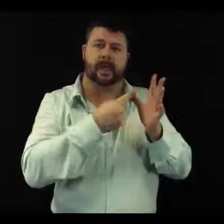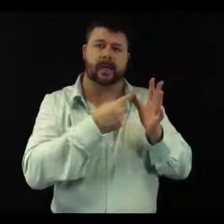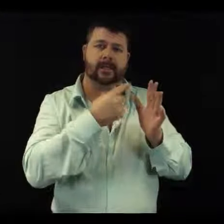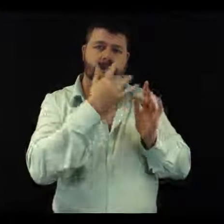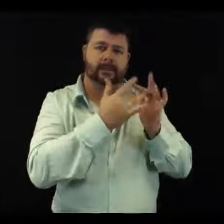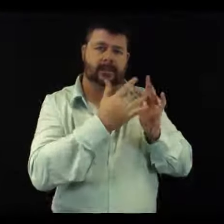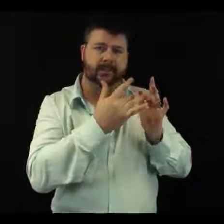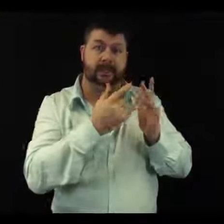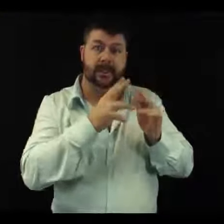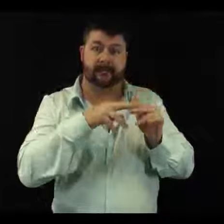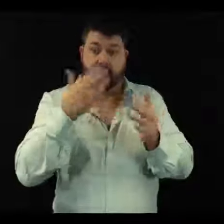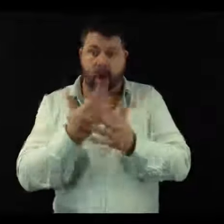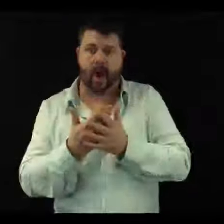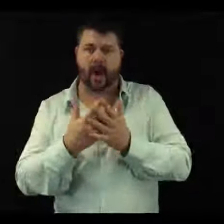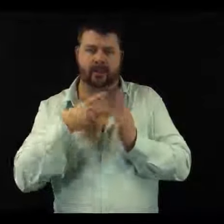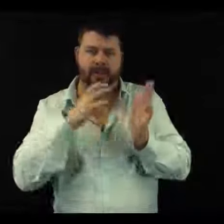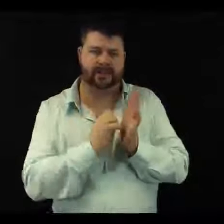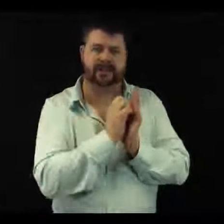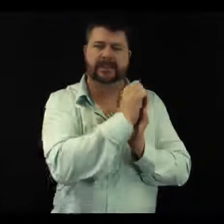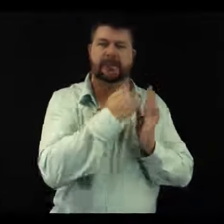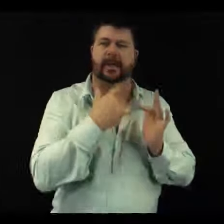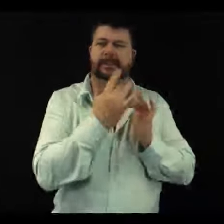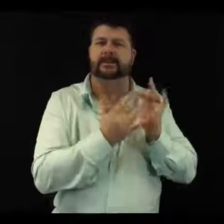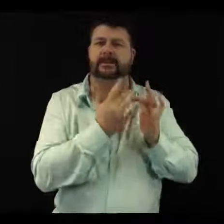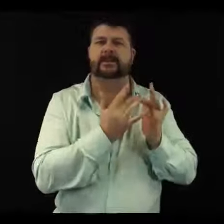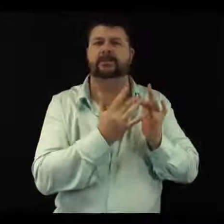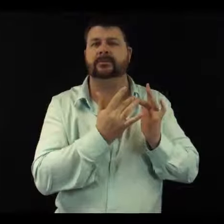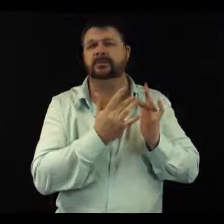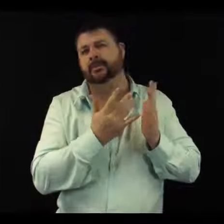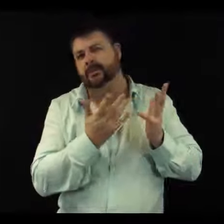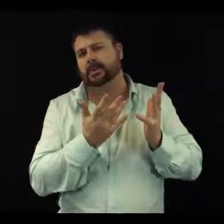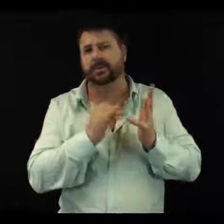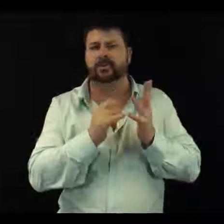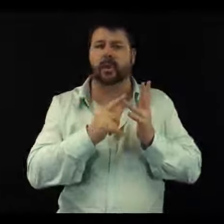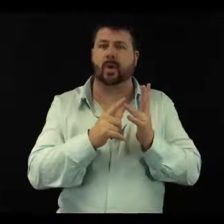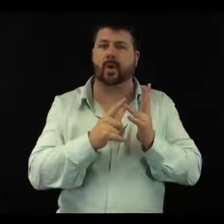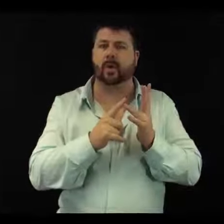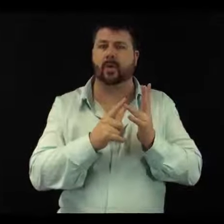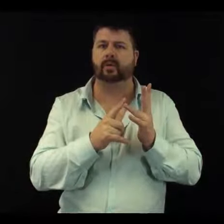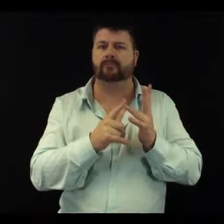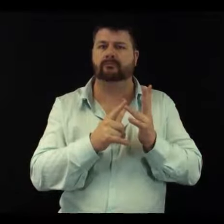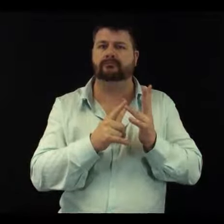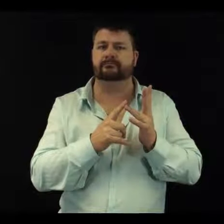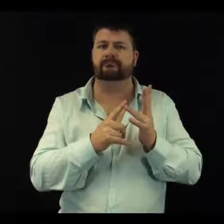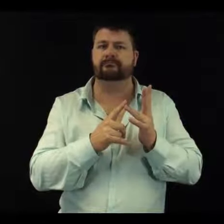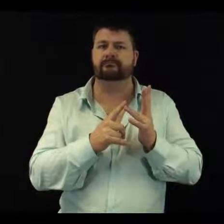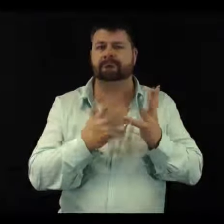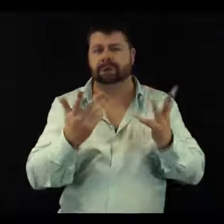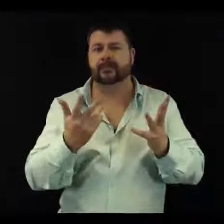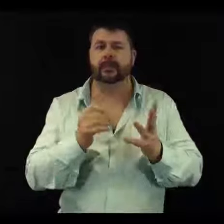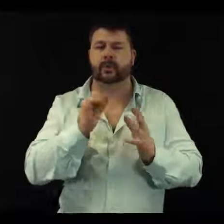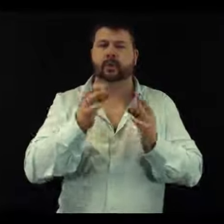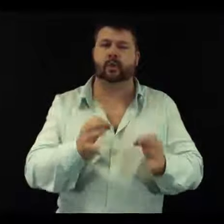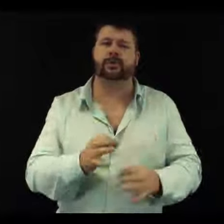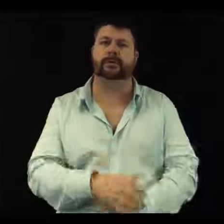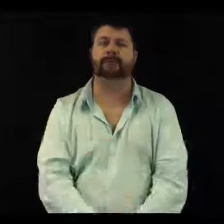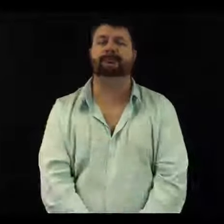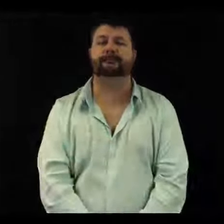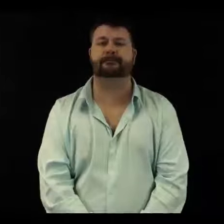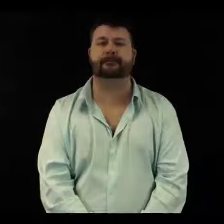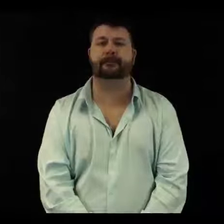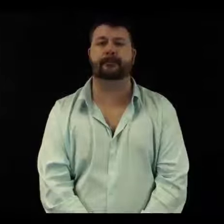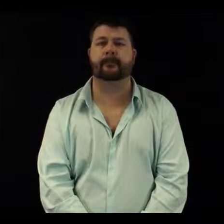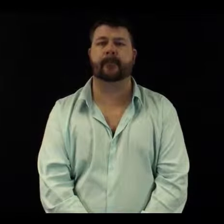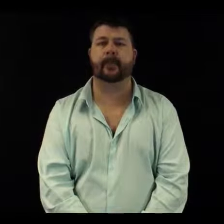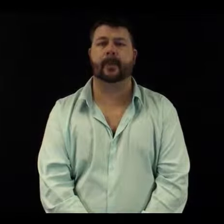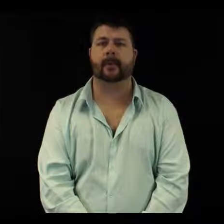you through a large photo. But if you have a decent size quota, 1 GB and up, I'd say leave it on. If you leave it off, you'll